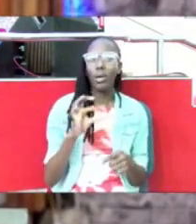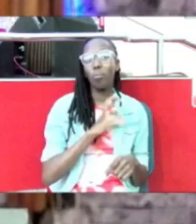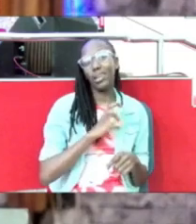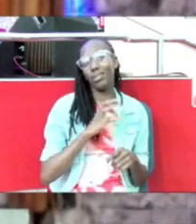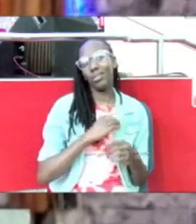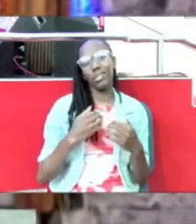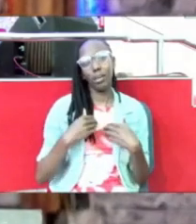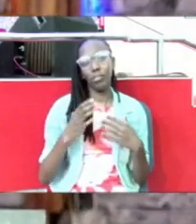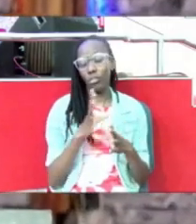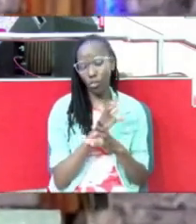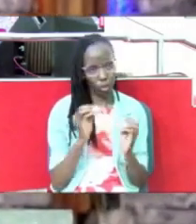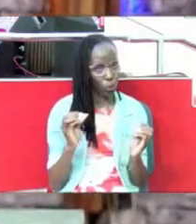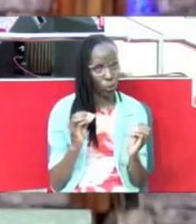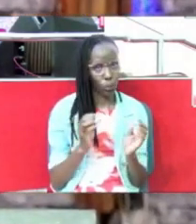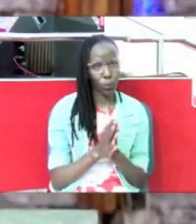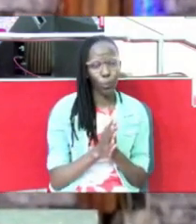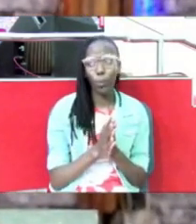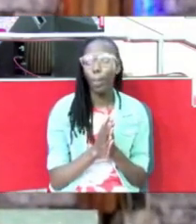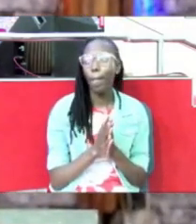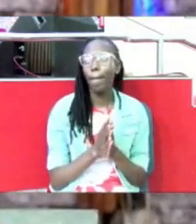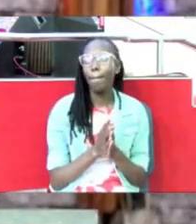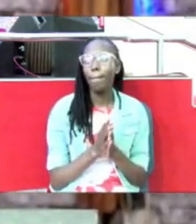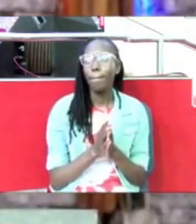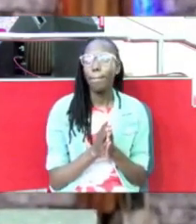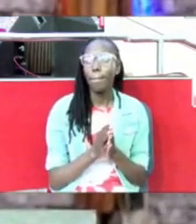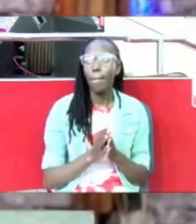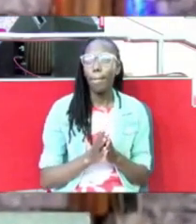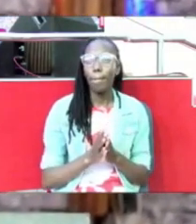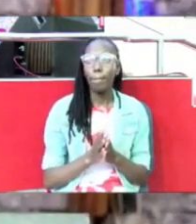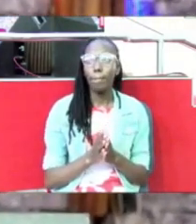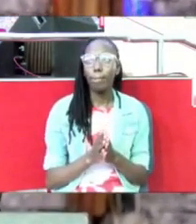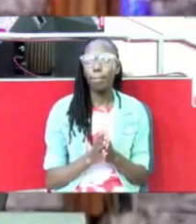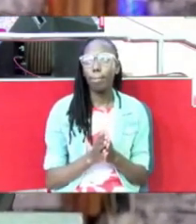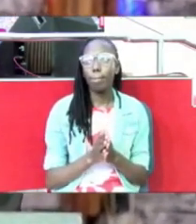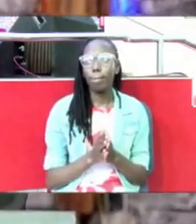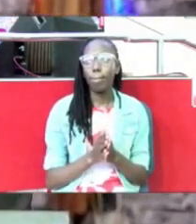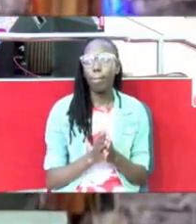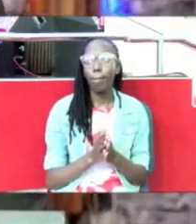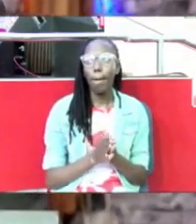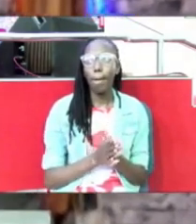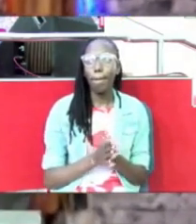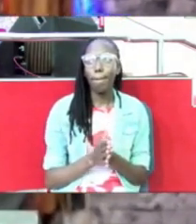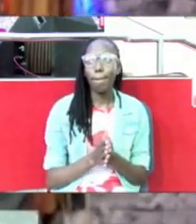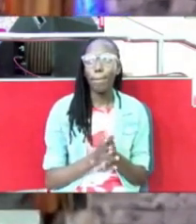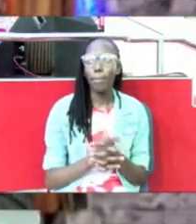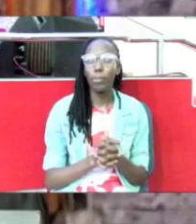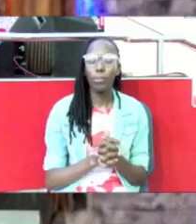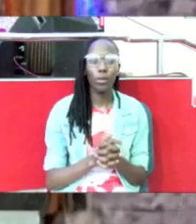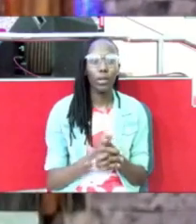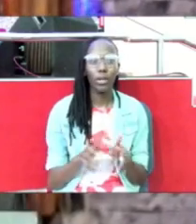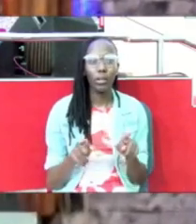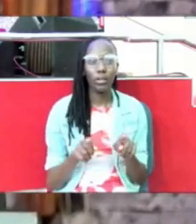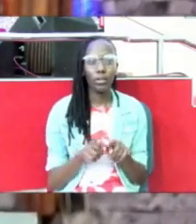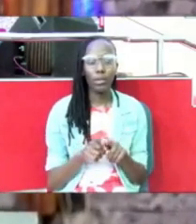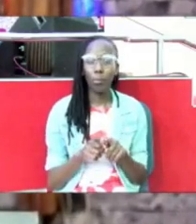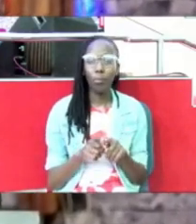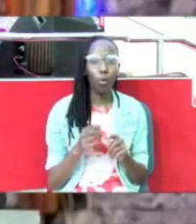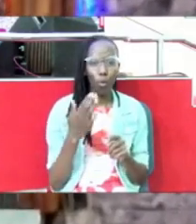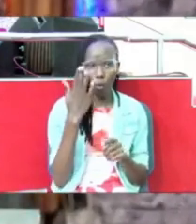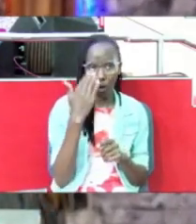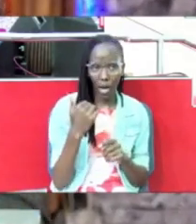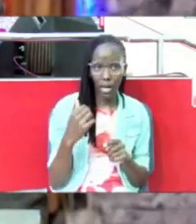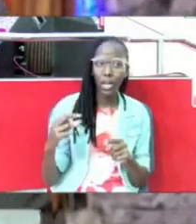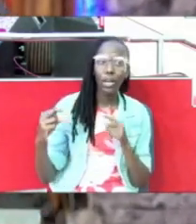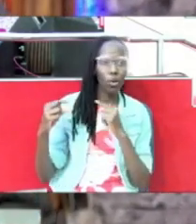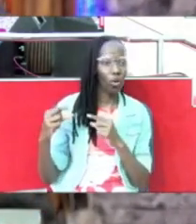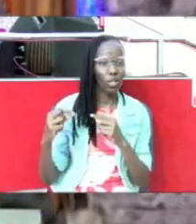anaonyesha hakikisho lake kwamba alijua kwamba Goliath alikuwa mahali pa chini. As he was not in covenant with God. Kwa